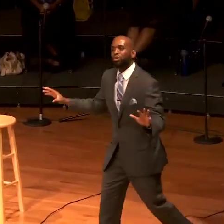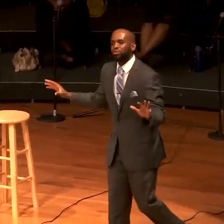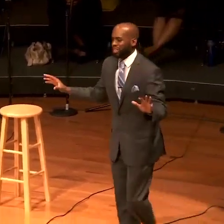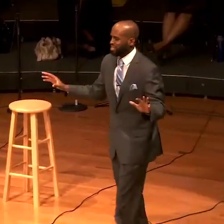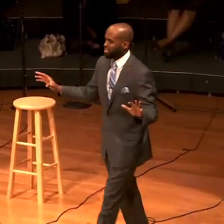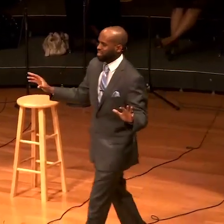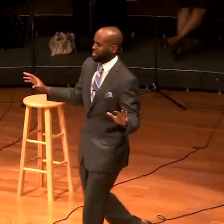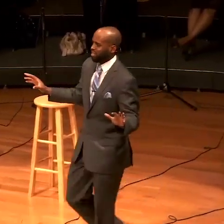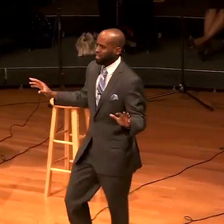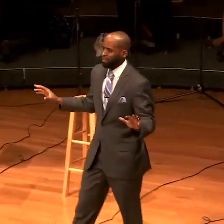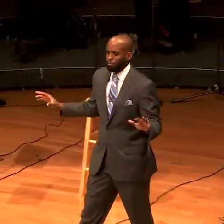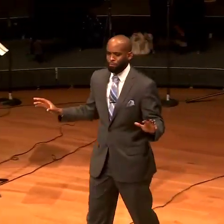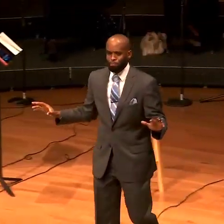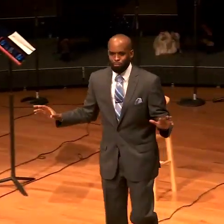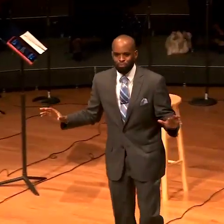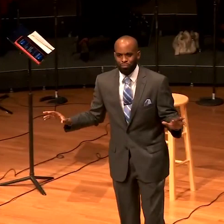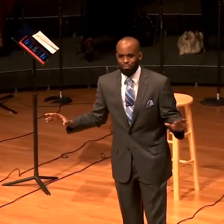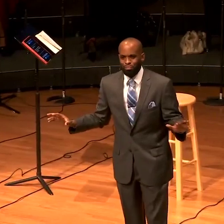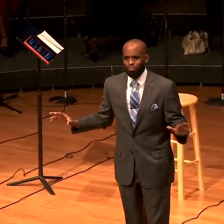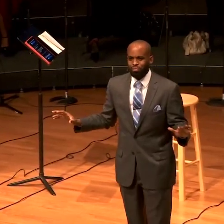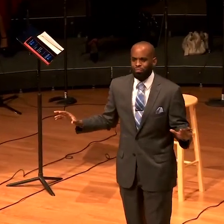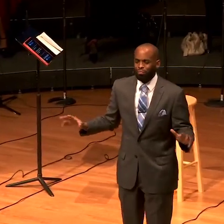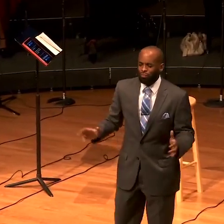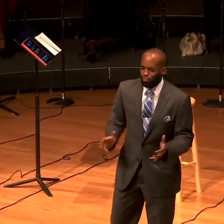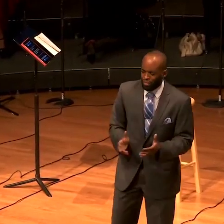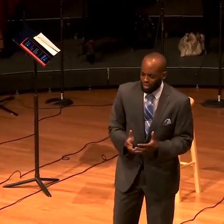have a service.